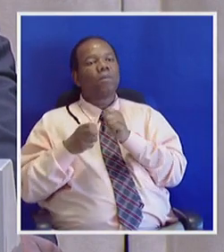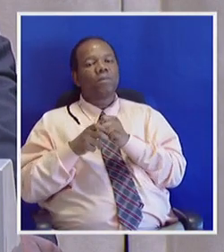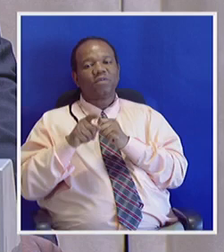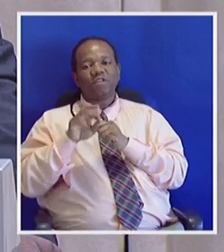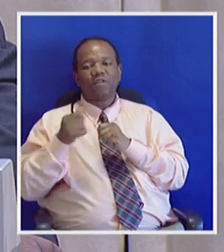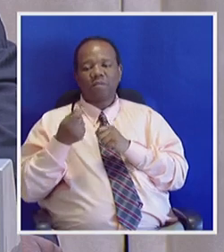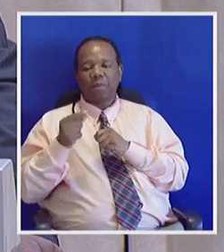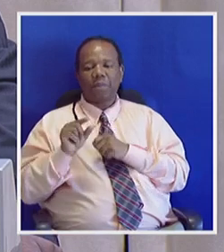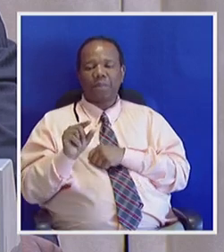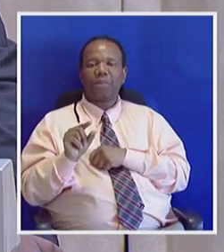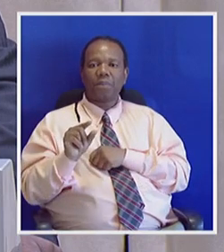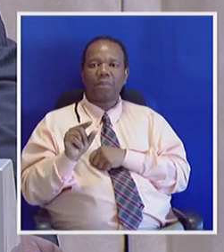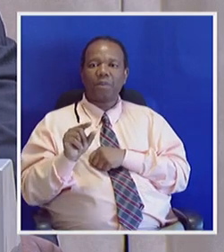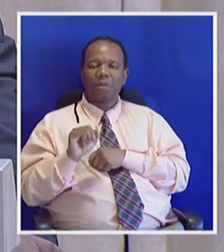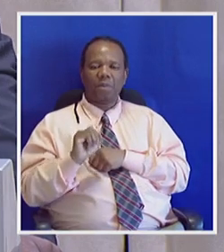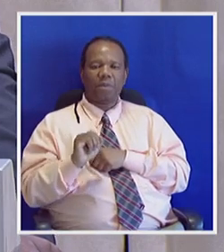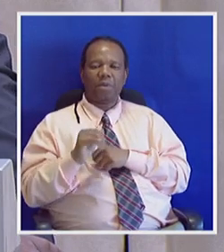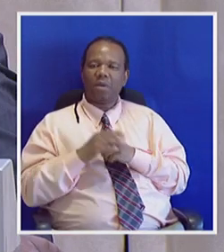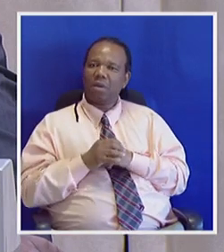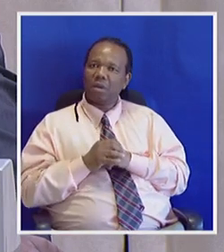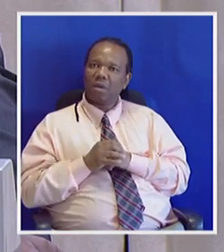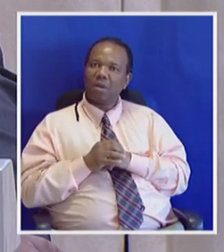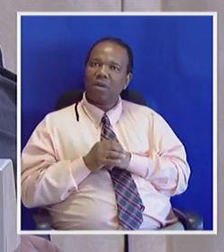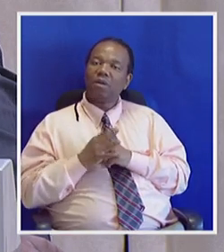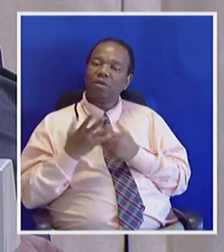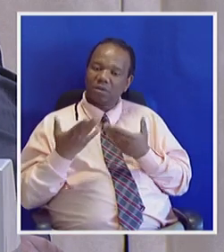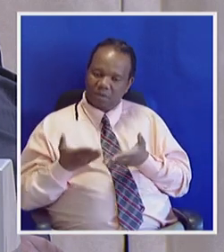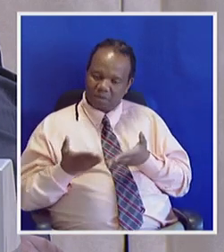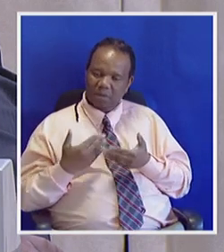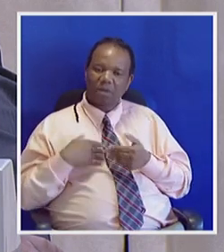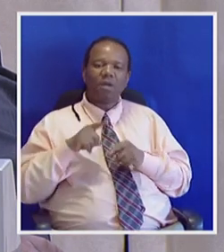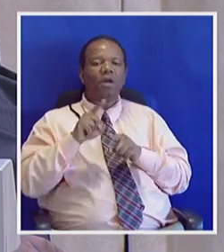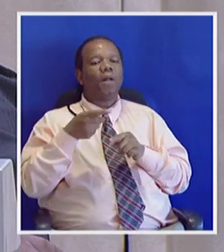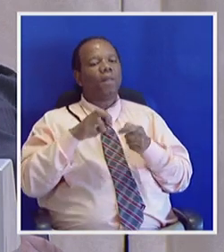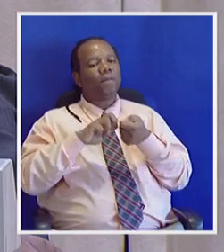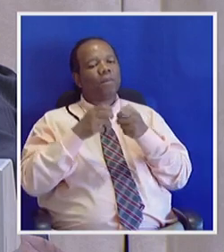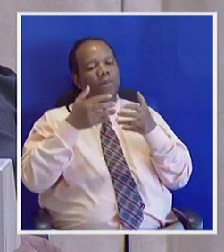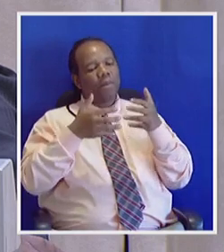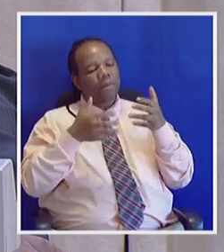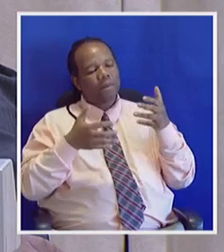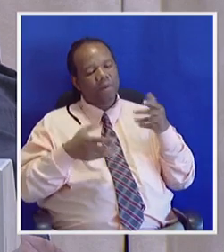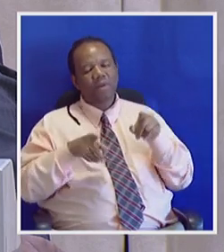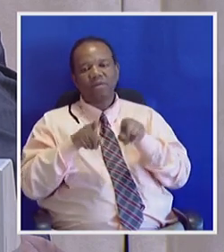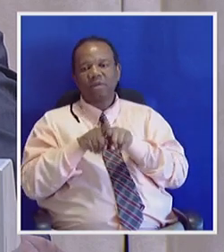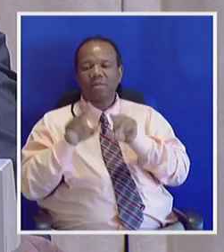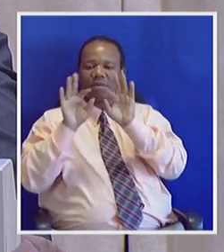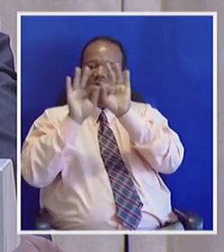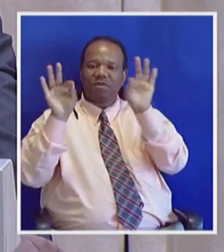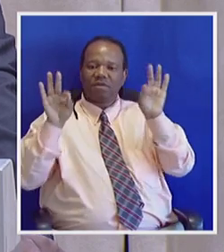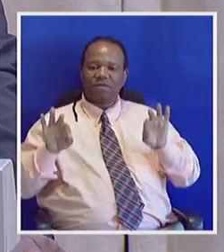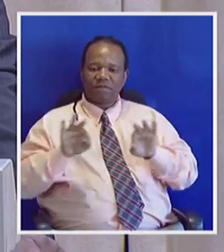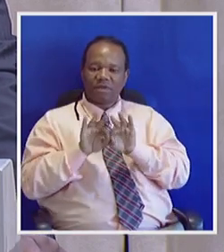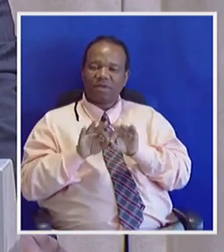colleges is quite acute. And the problems that you have alluded to, including certification,